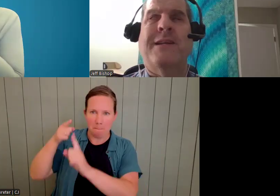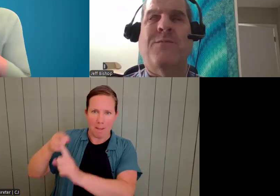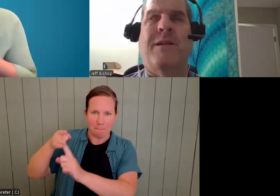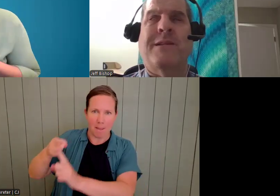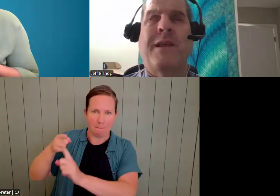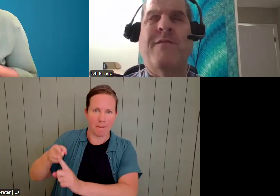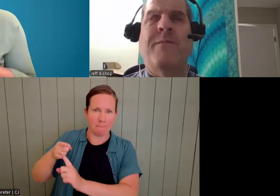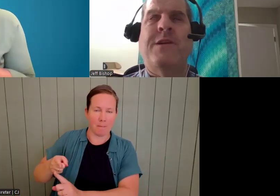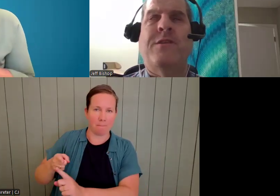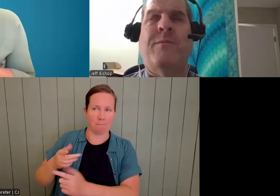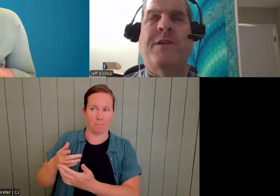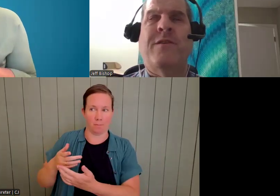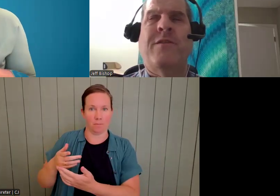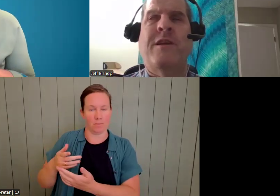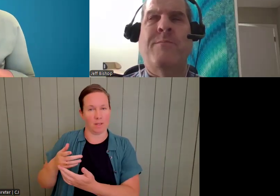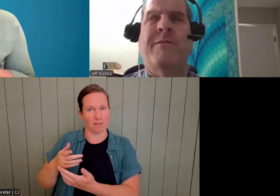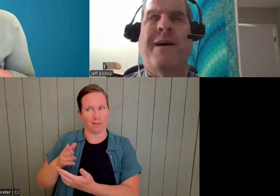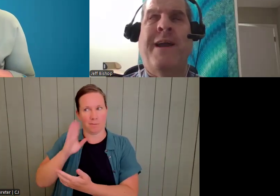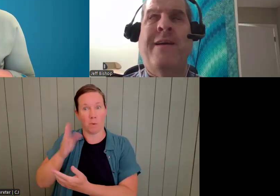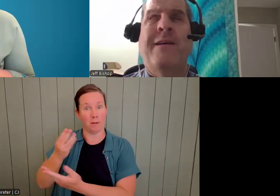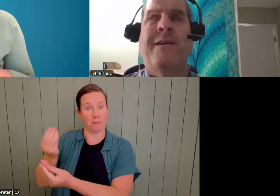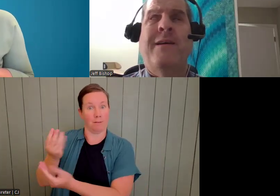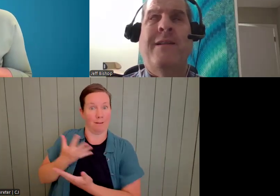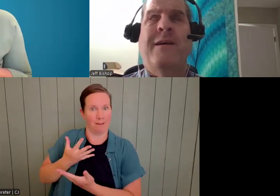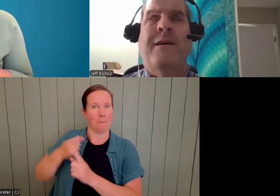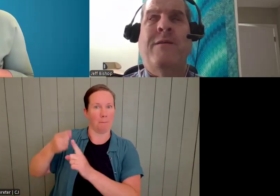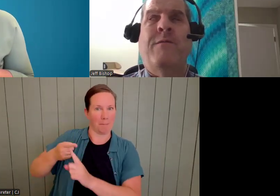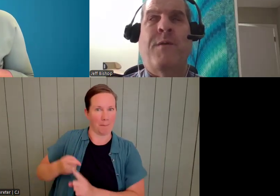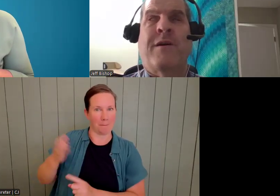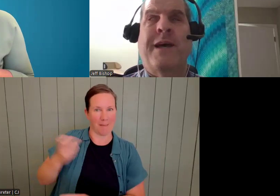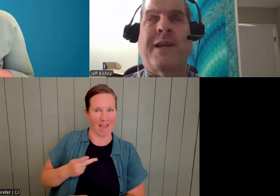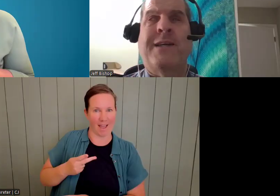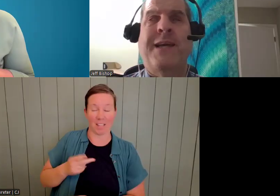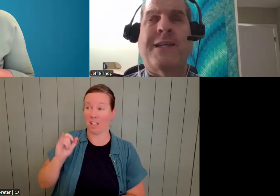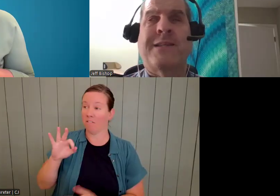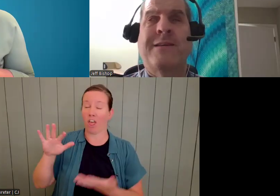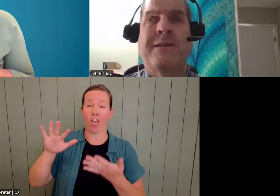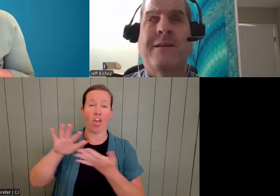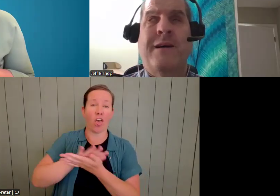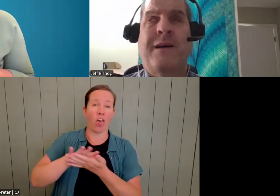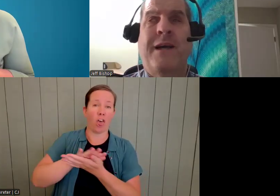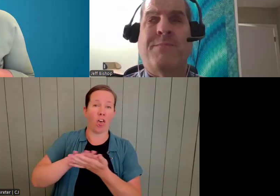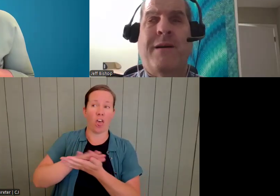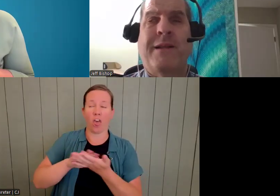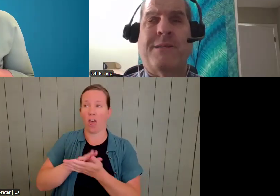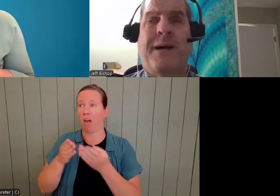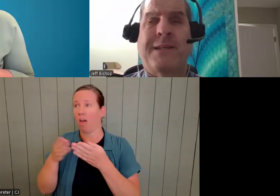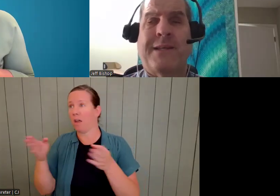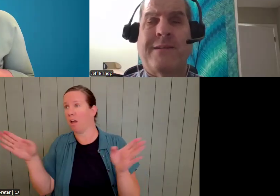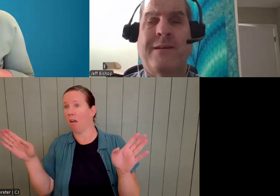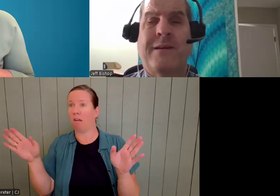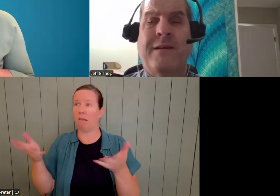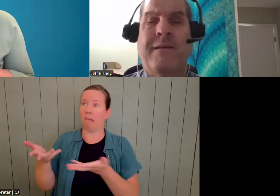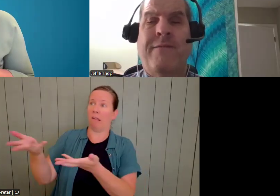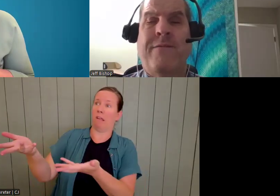ask, as well as the information or material that you provide, when we call that context, as part of this